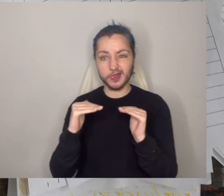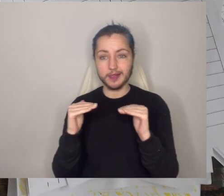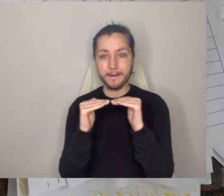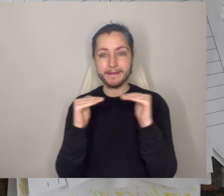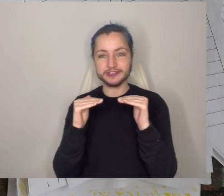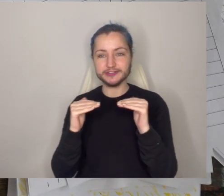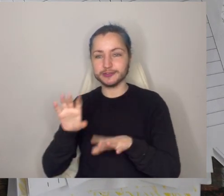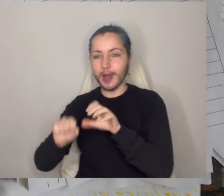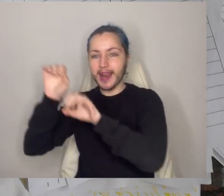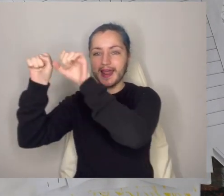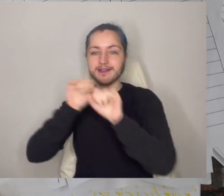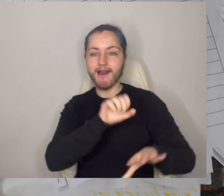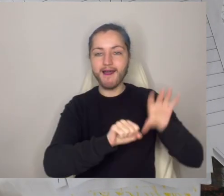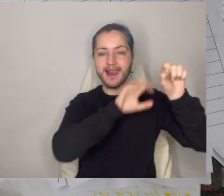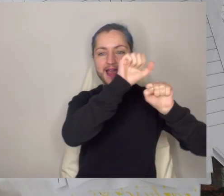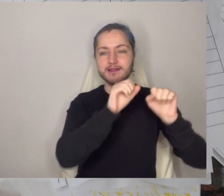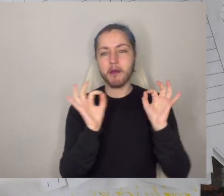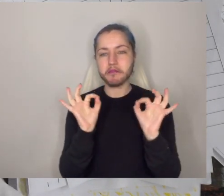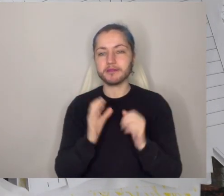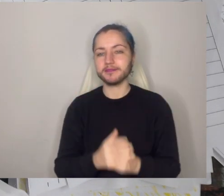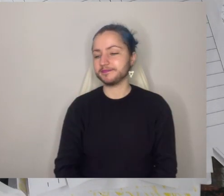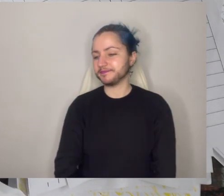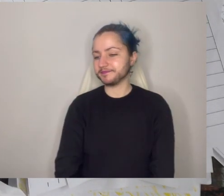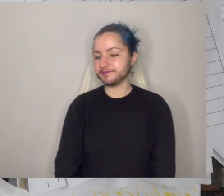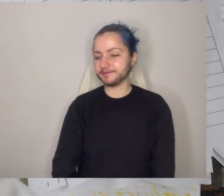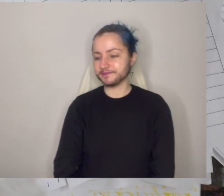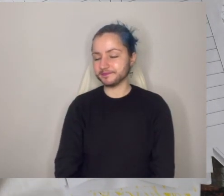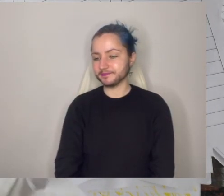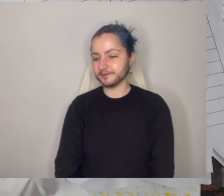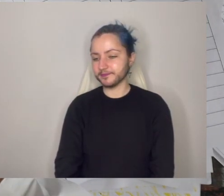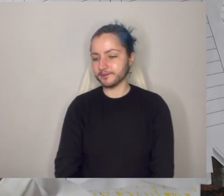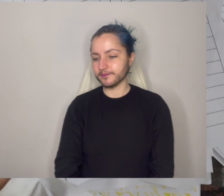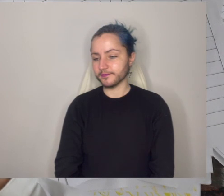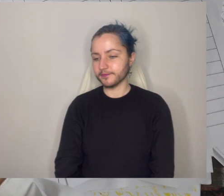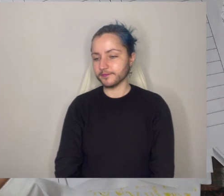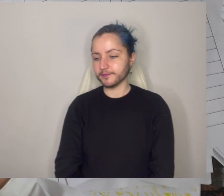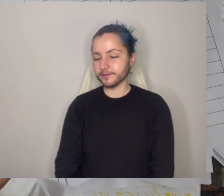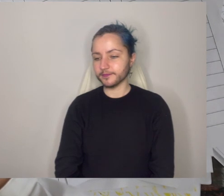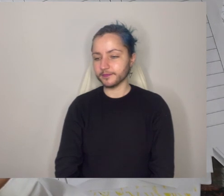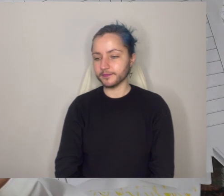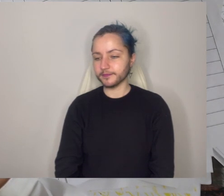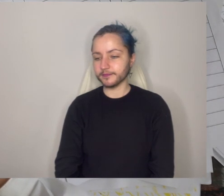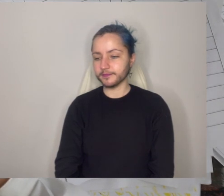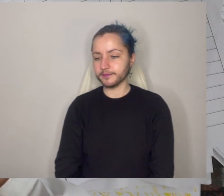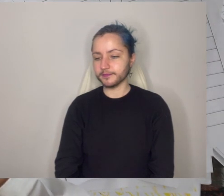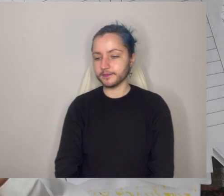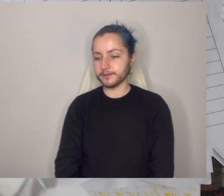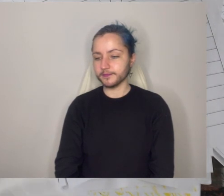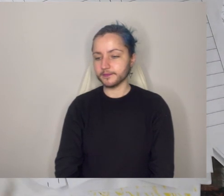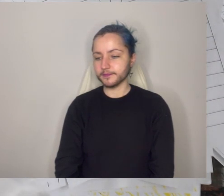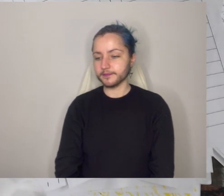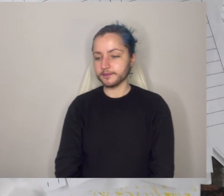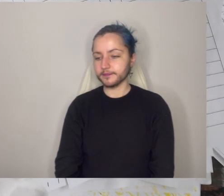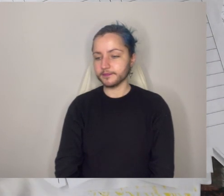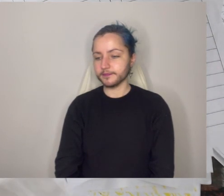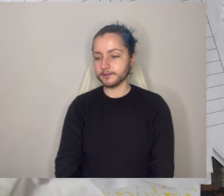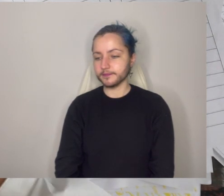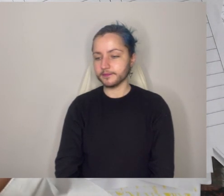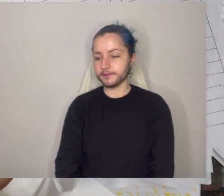So taking it back round again, so the 2 centimetre gap is at the bottom, and take our ruler and we're going to just